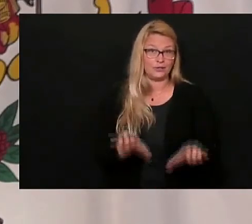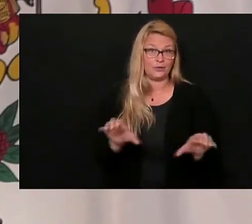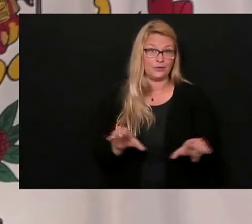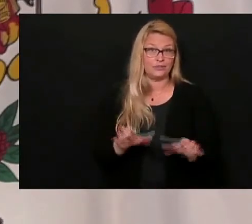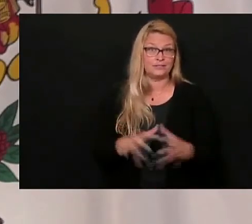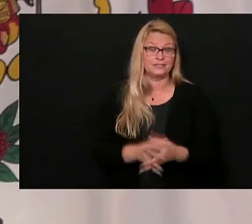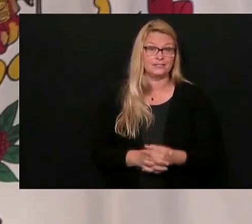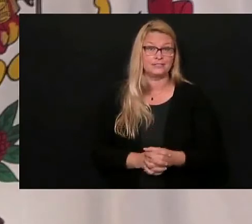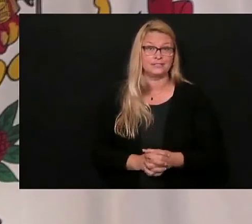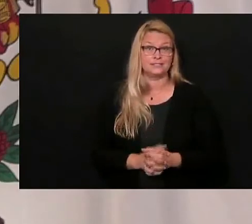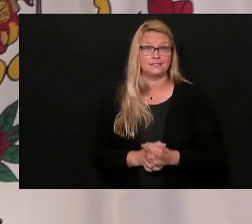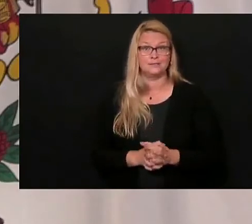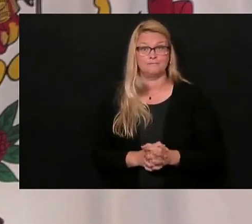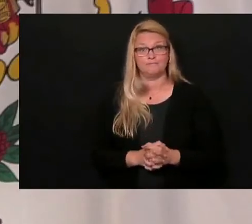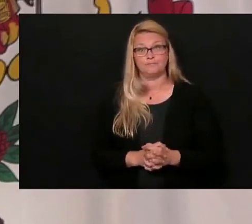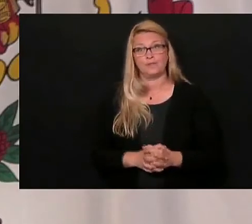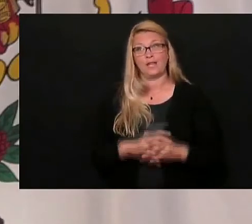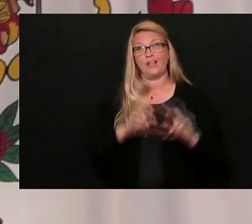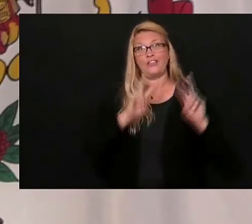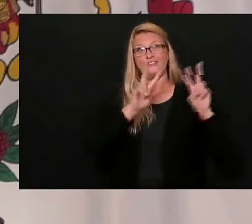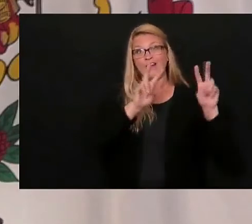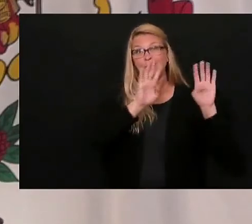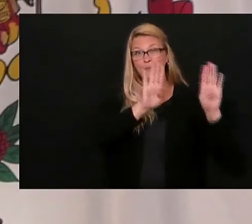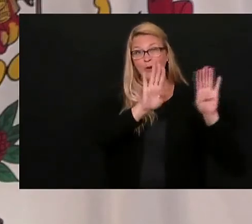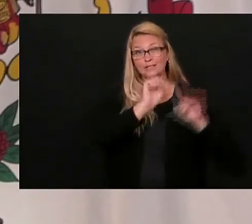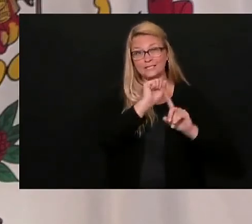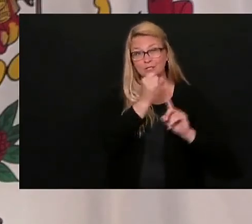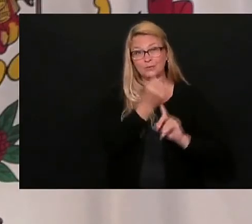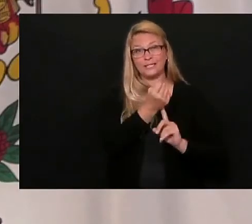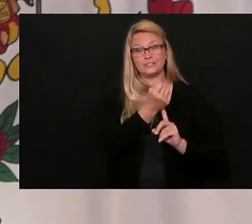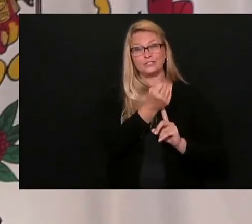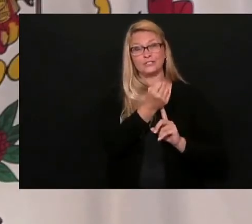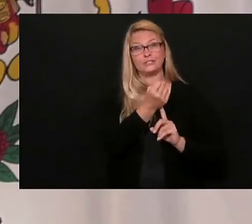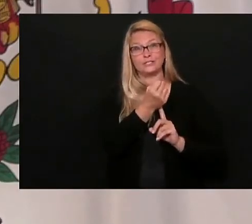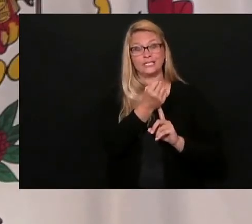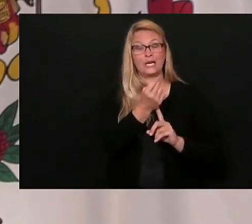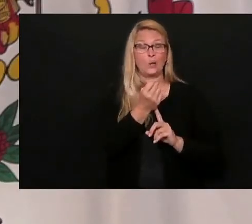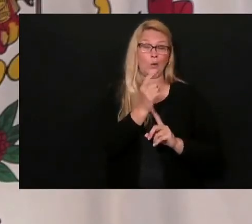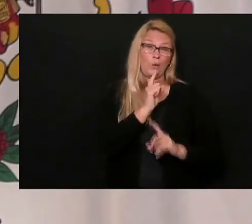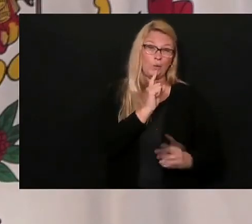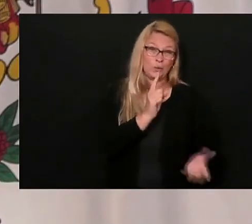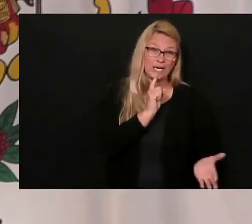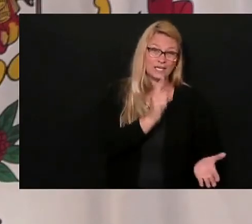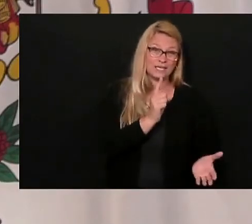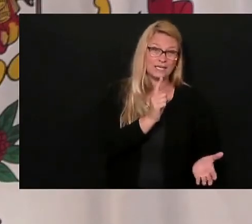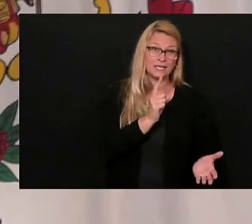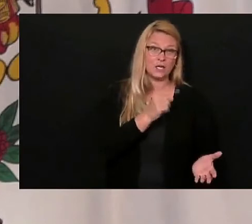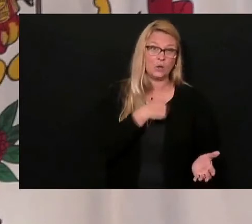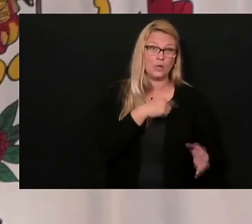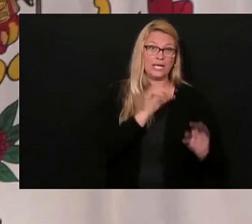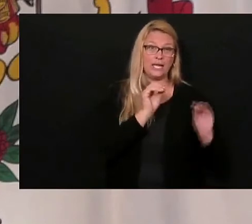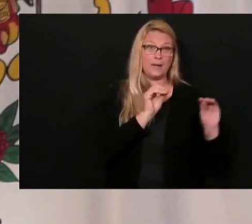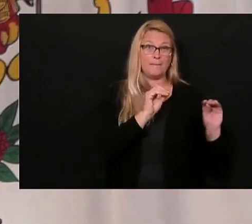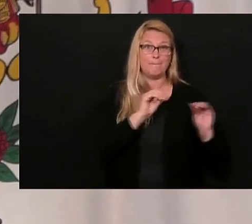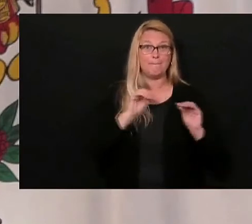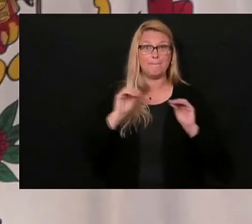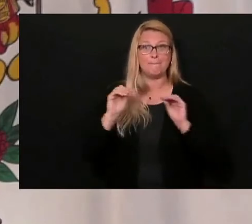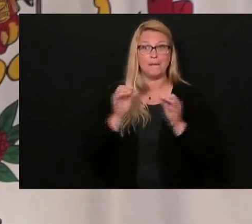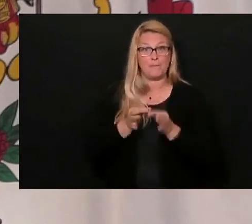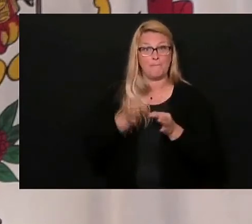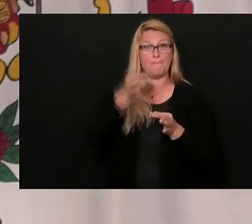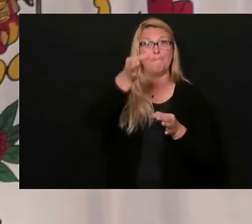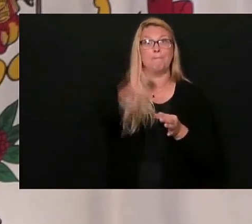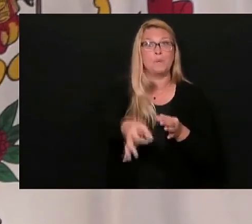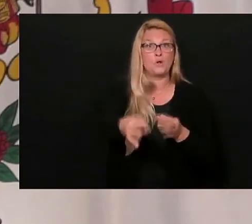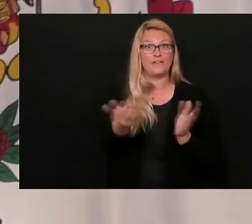From the standpoint of the volleyball situation, if in fact we moved the volleyball situation